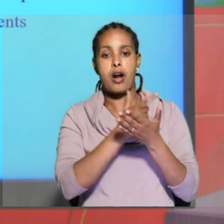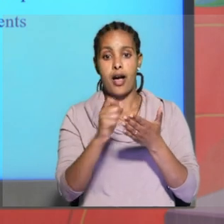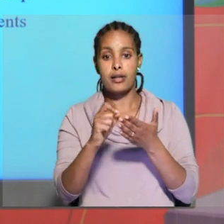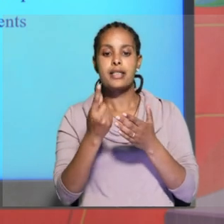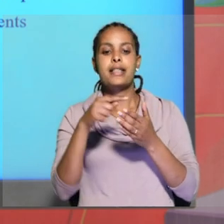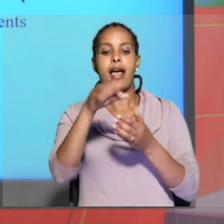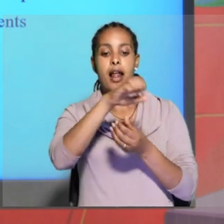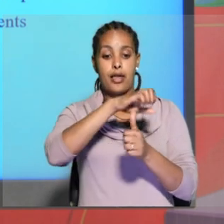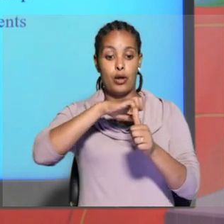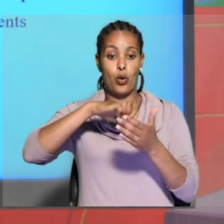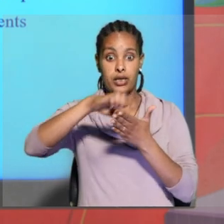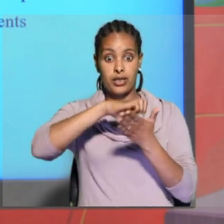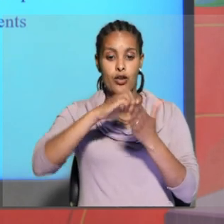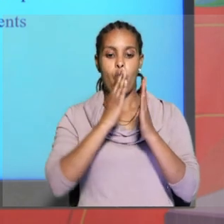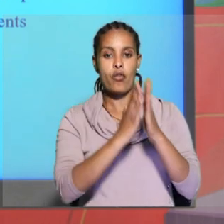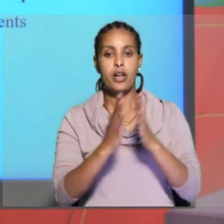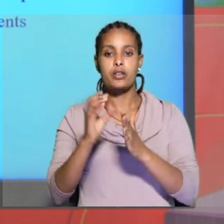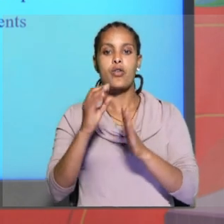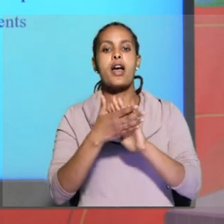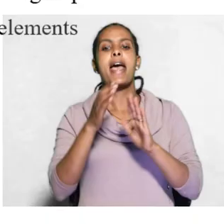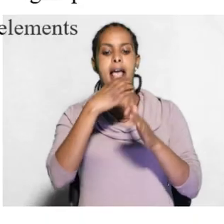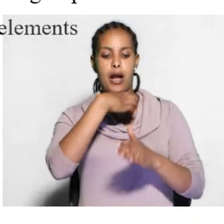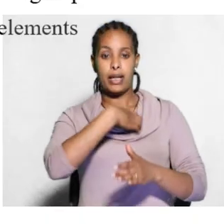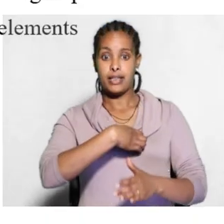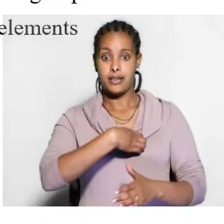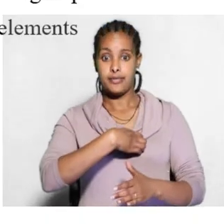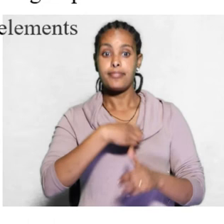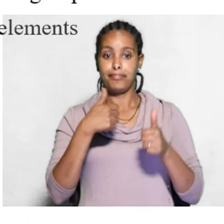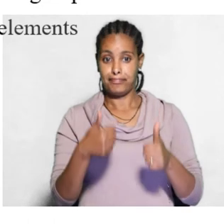the electronic configuration of elements.